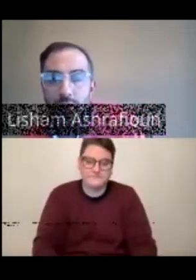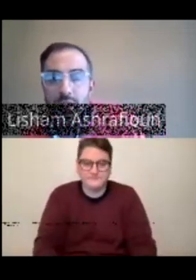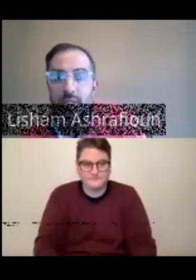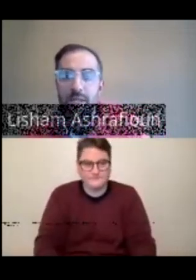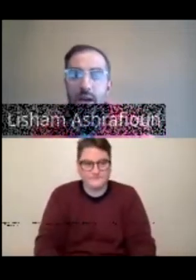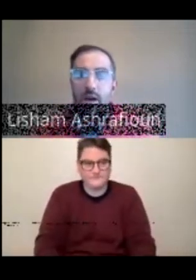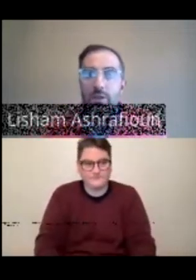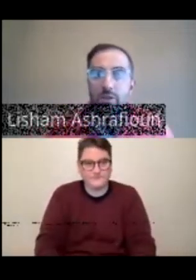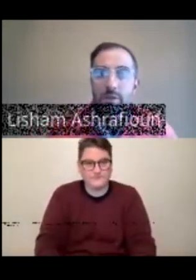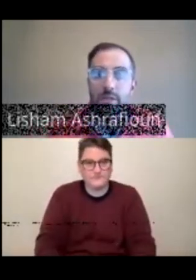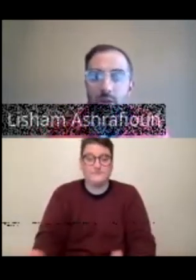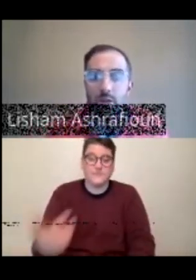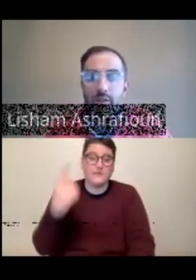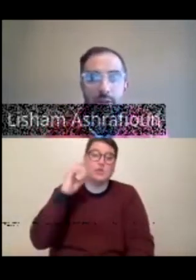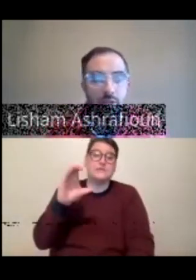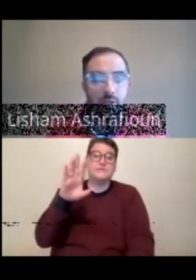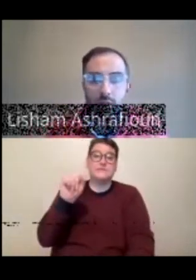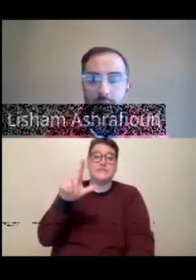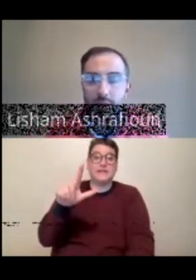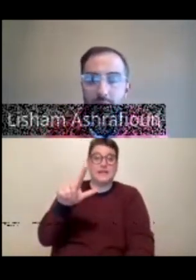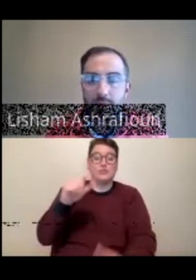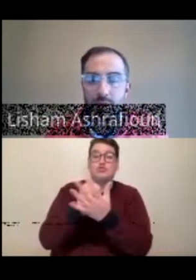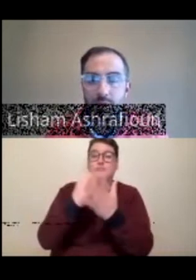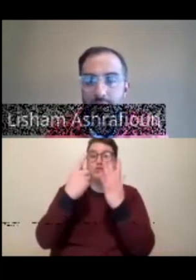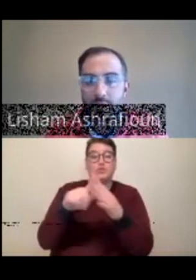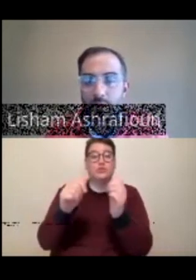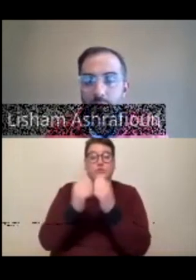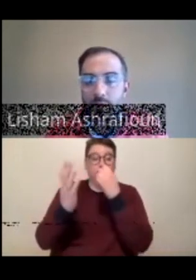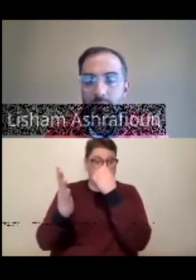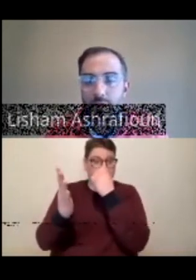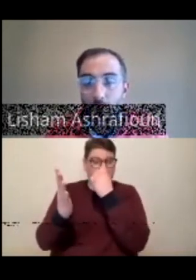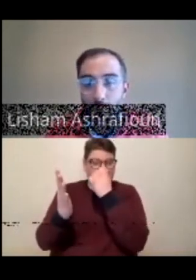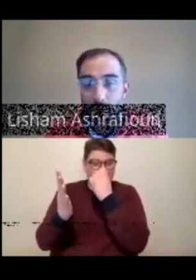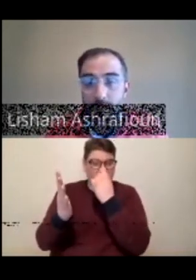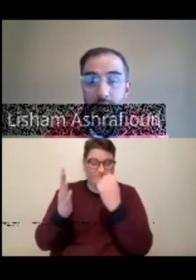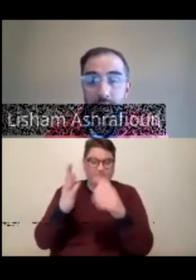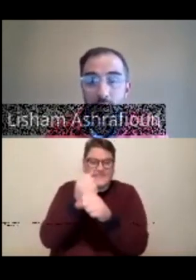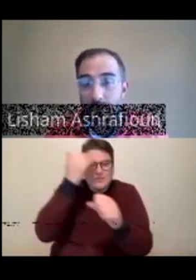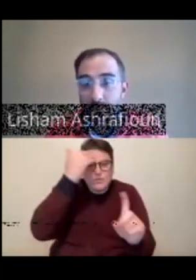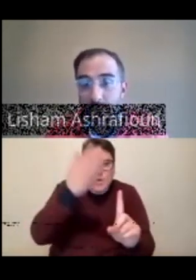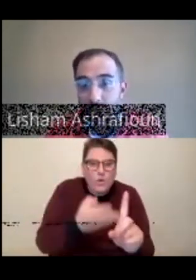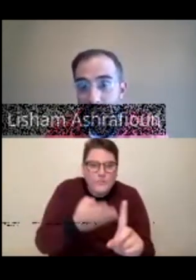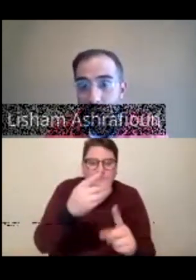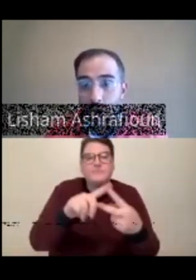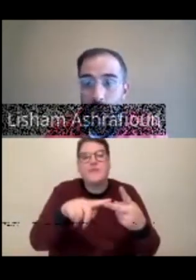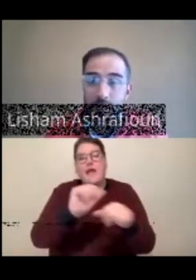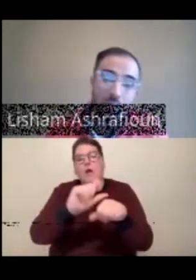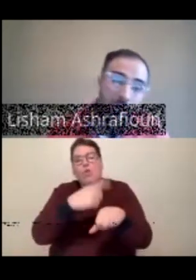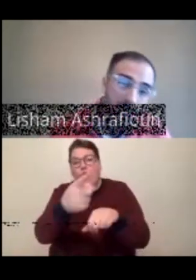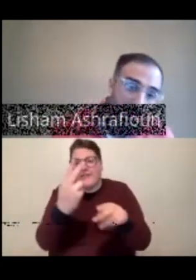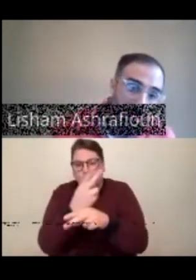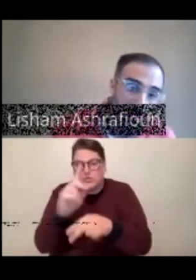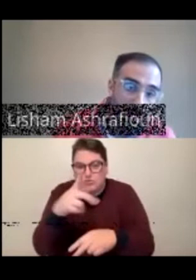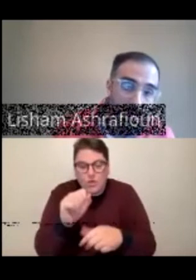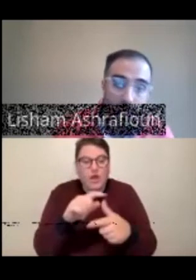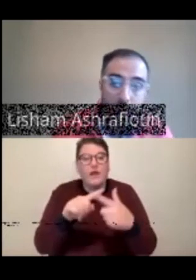So for CBTL, the treatment starts off by just sort of get to know the person, how long they've been using drugs, how long